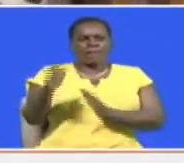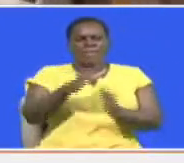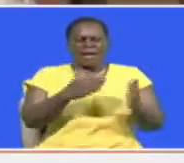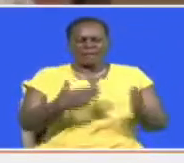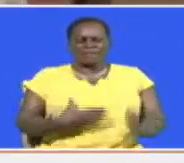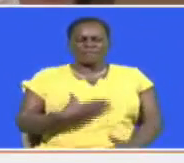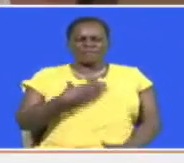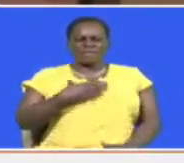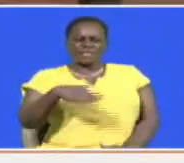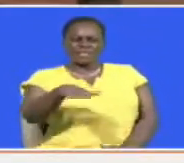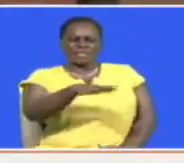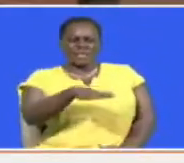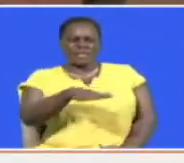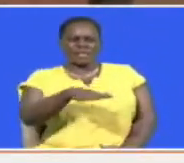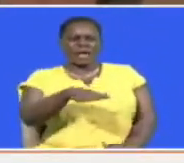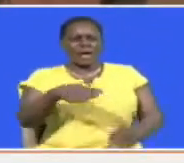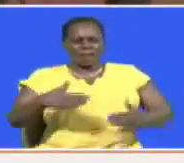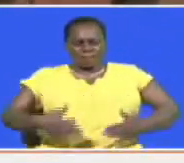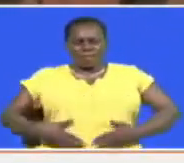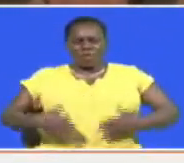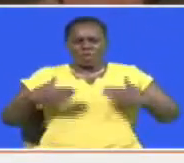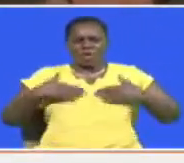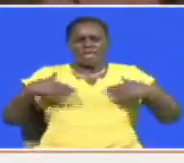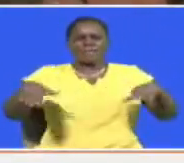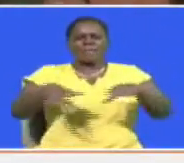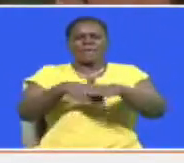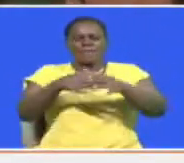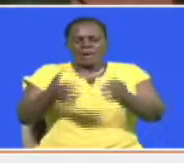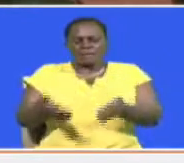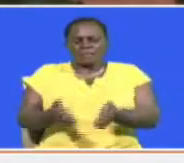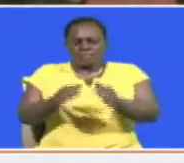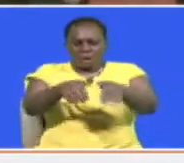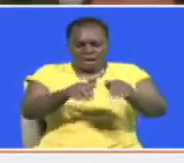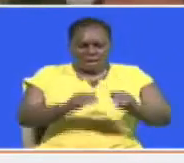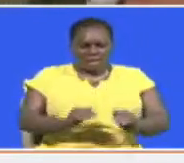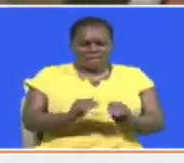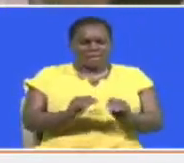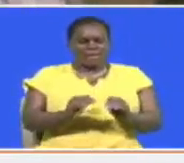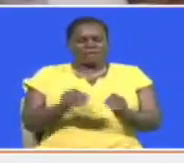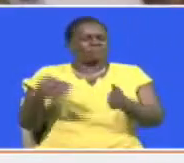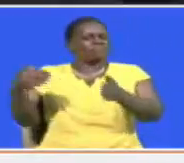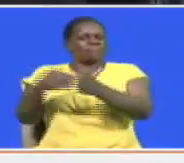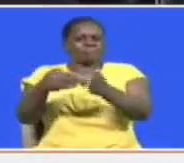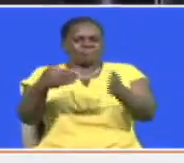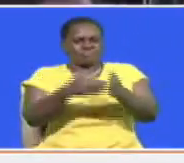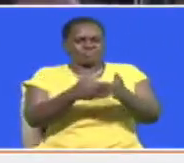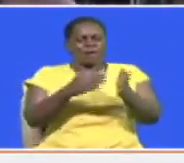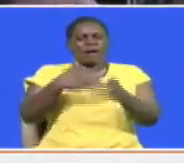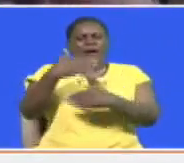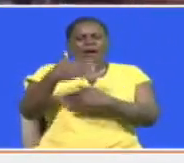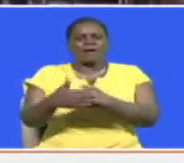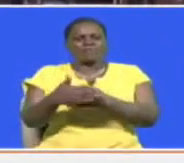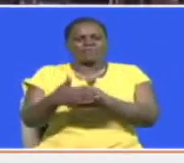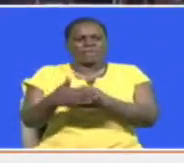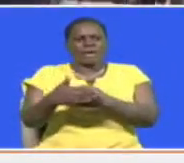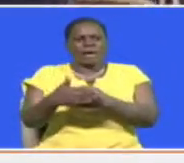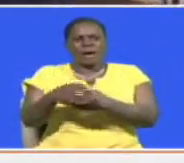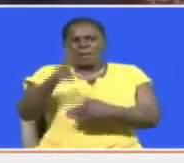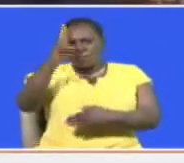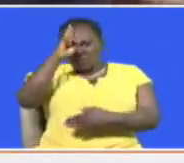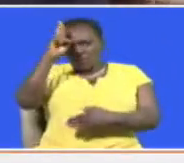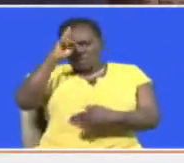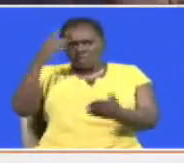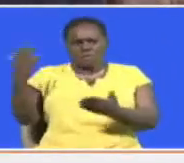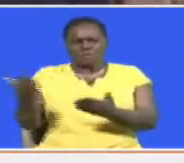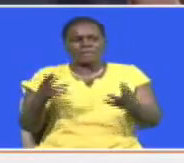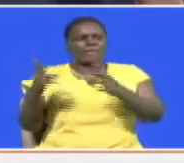visit the shallow graves where bodies of Mackenzie's followers had been buried was, however, thwarted. After being received by police